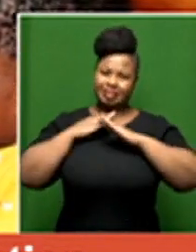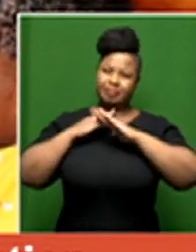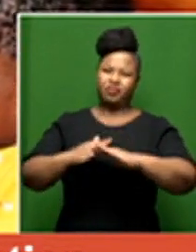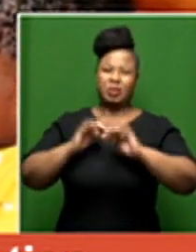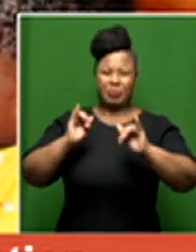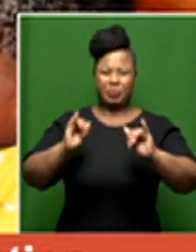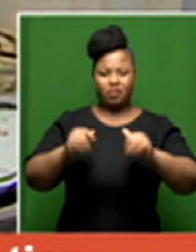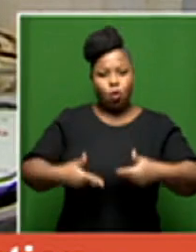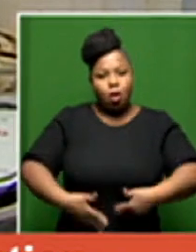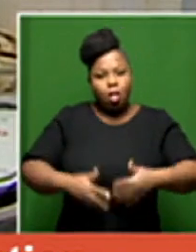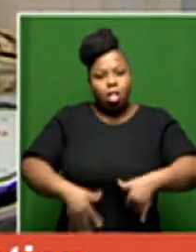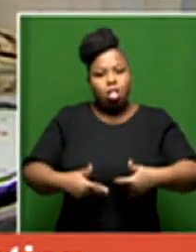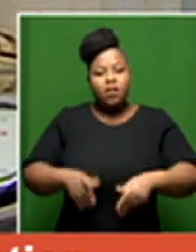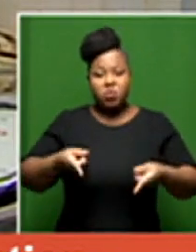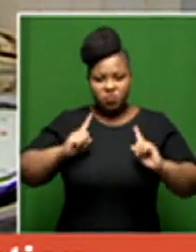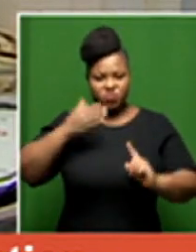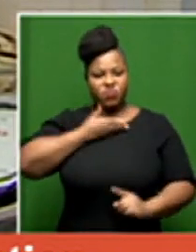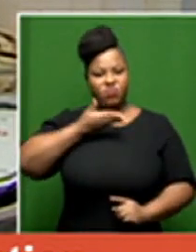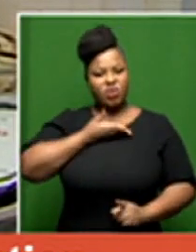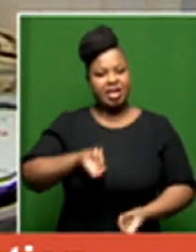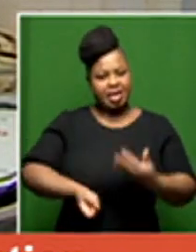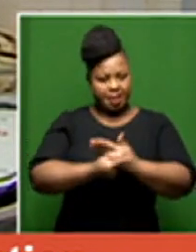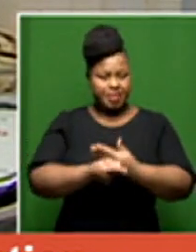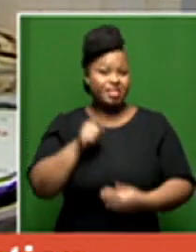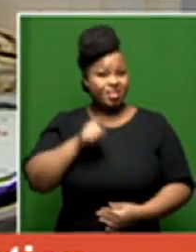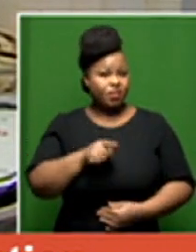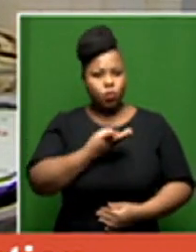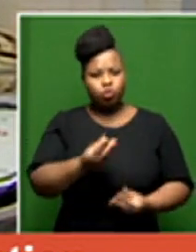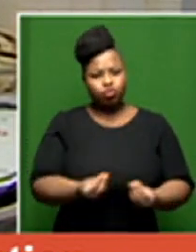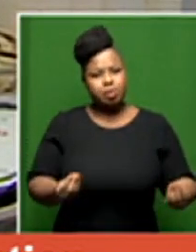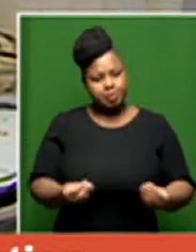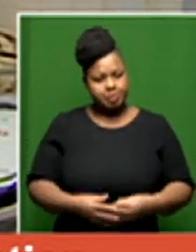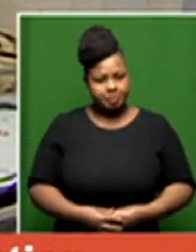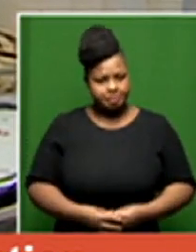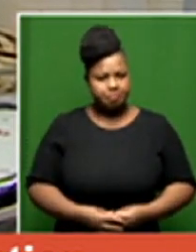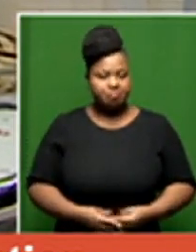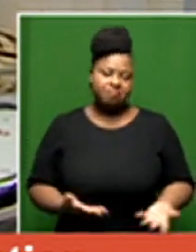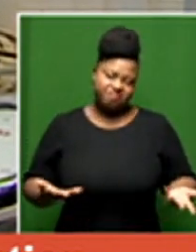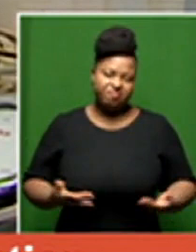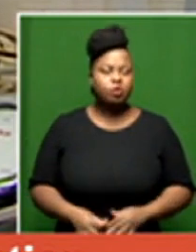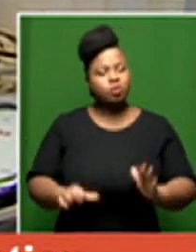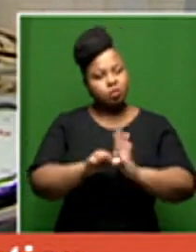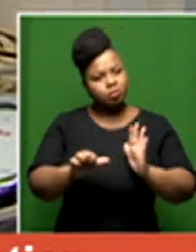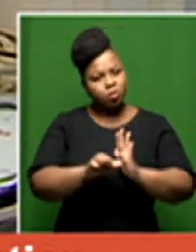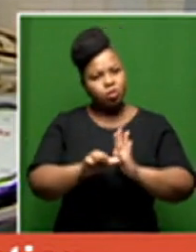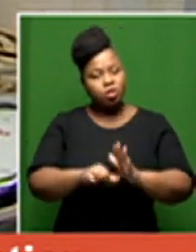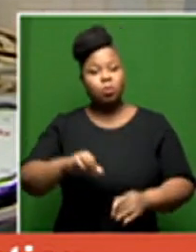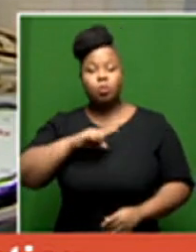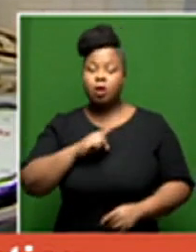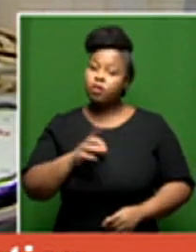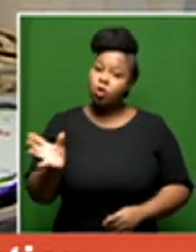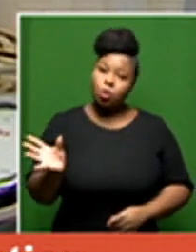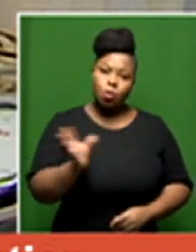prevents or reduces the chronic diarrhea in children. So it's very important that